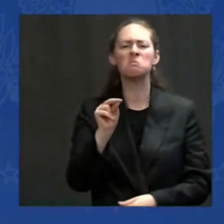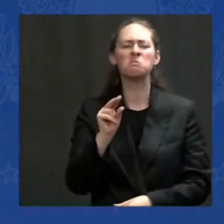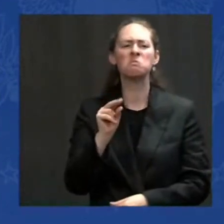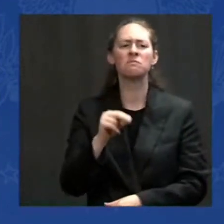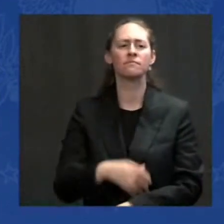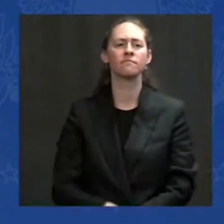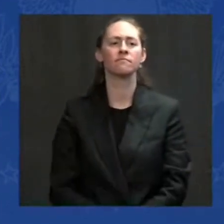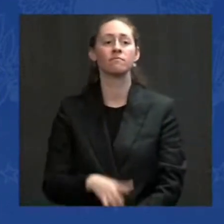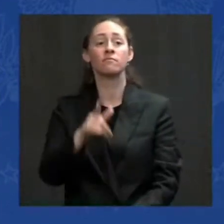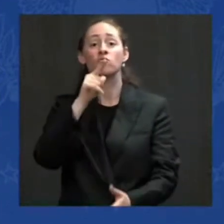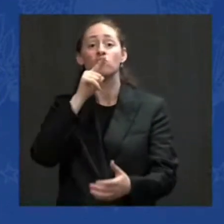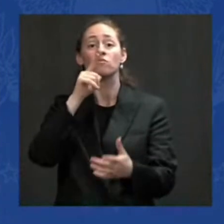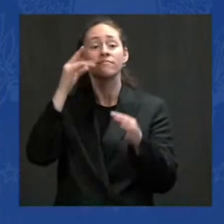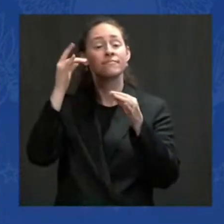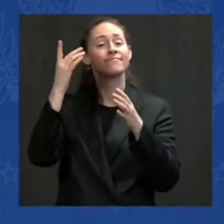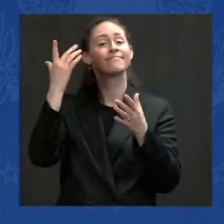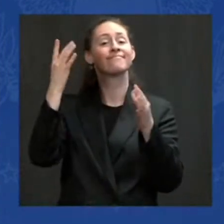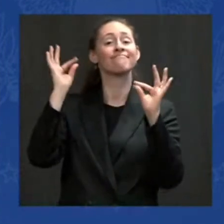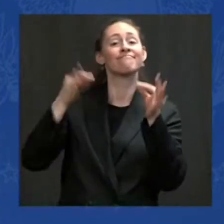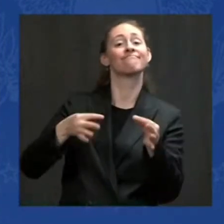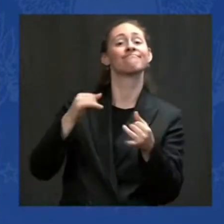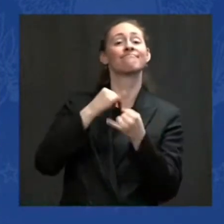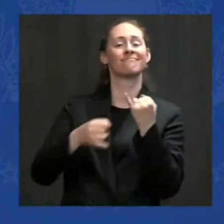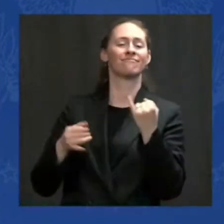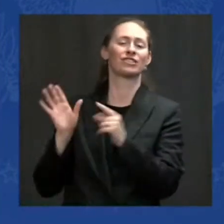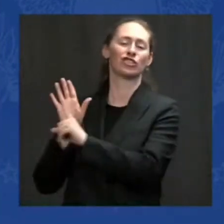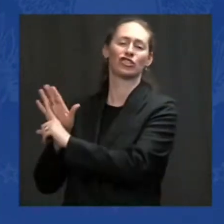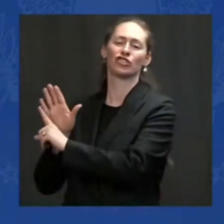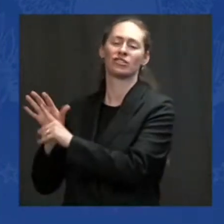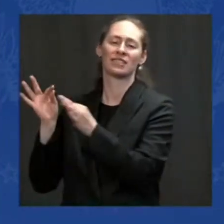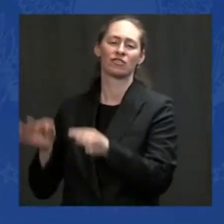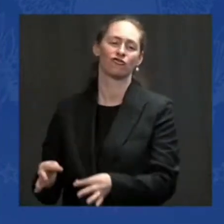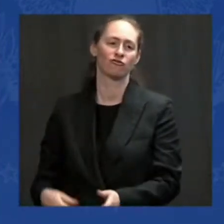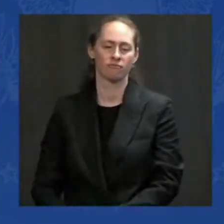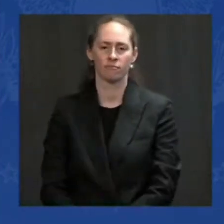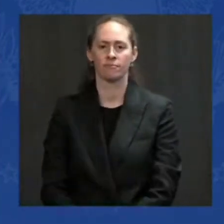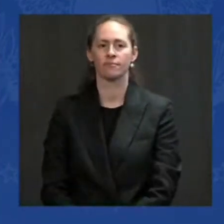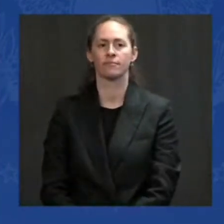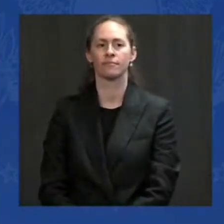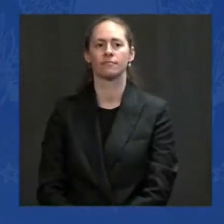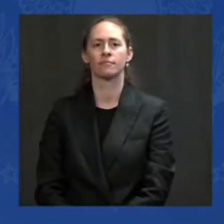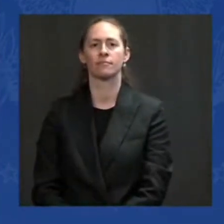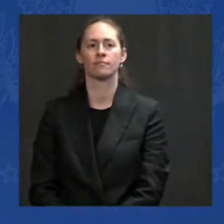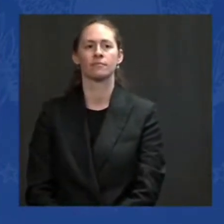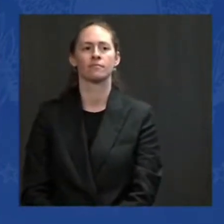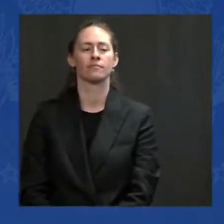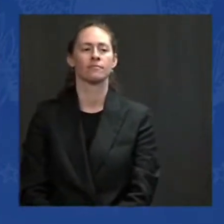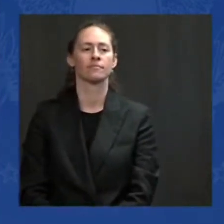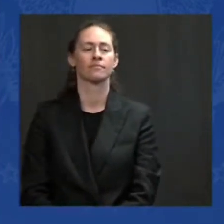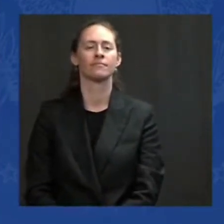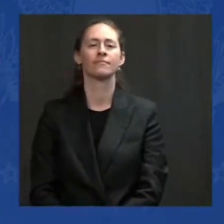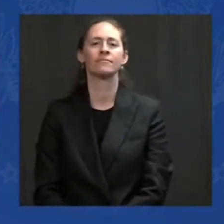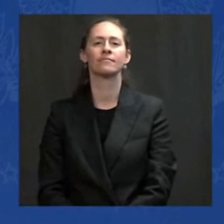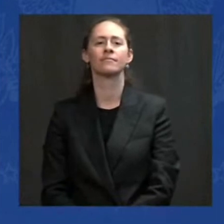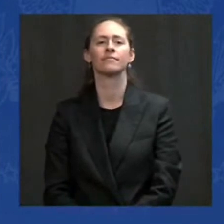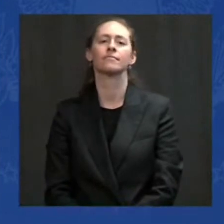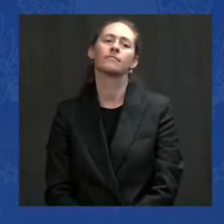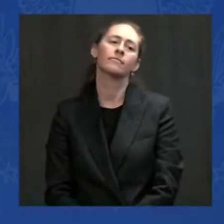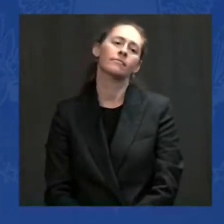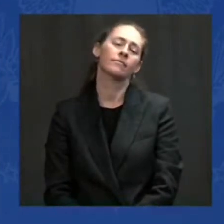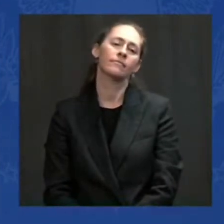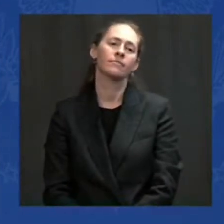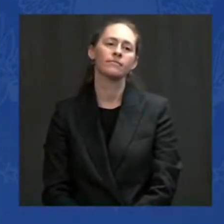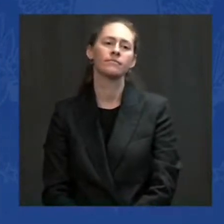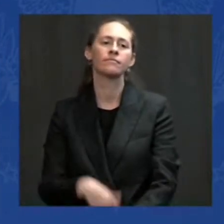do, obviously, is up to her. Dr. Walensky, the testing question? Yeah, thank you, Caitlin. Our current guidance for